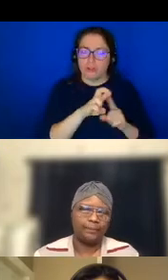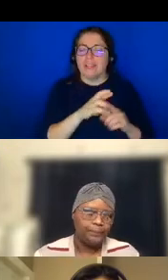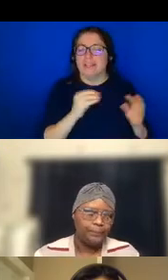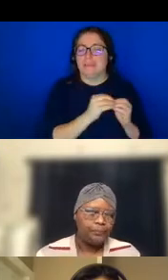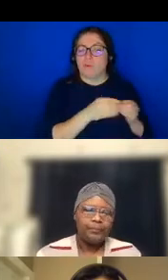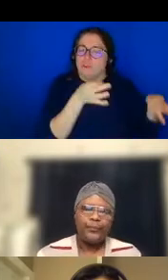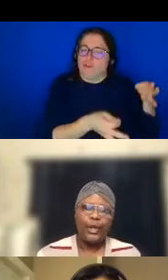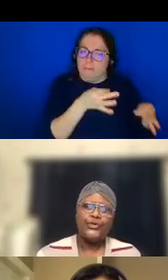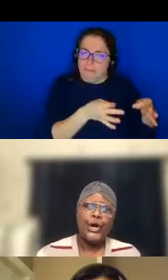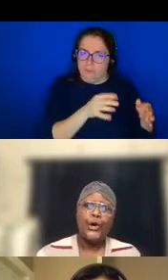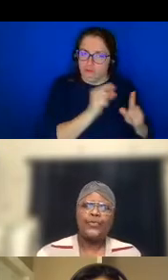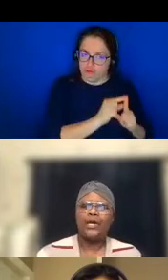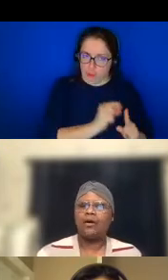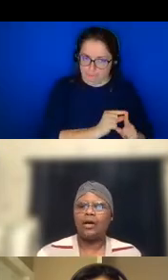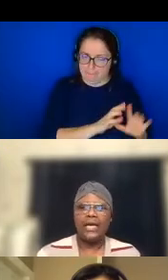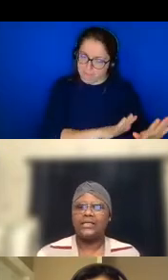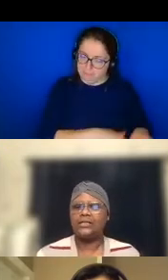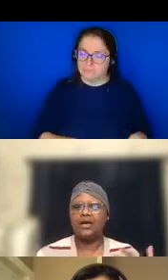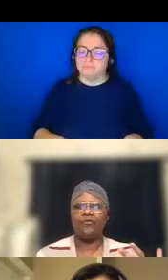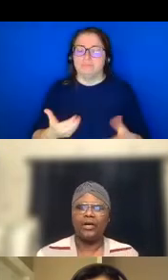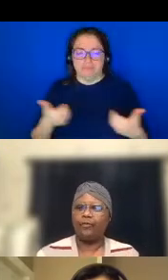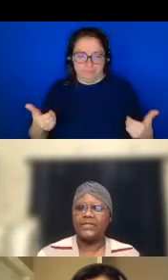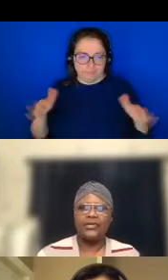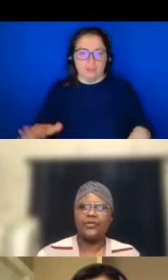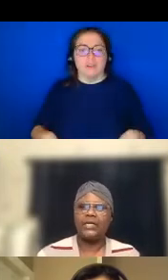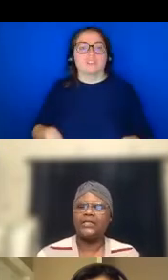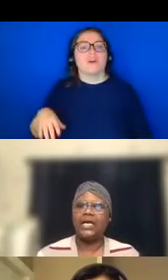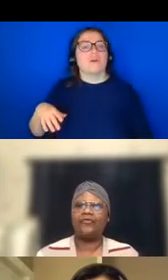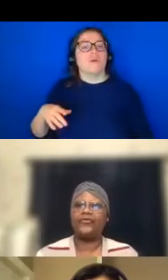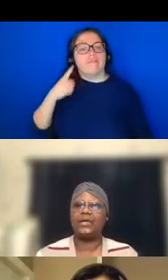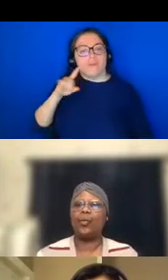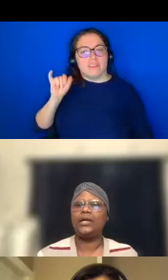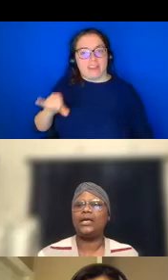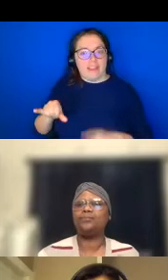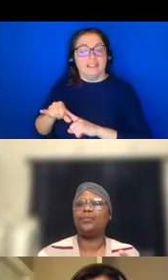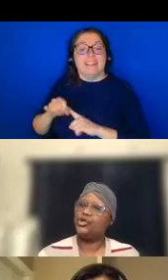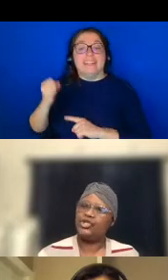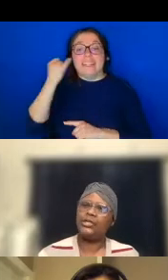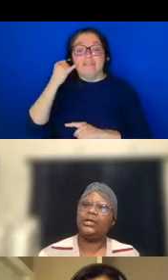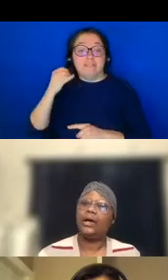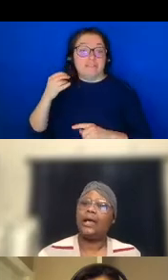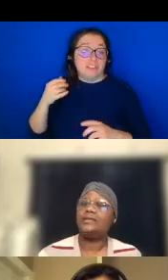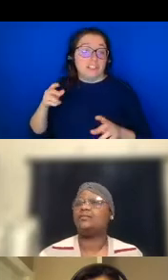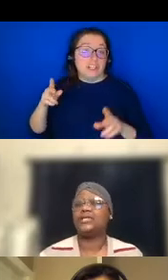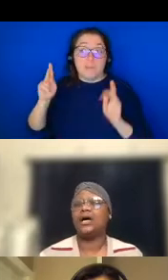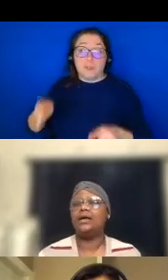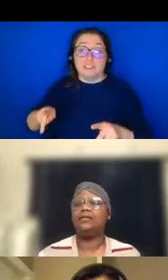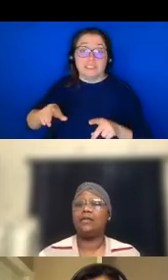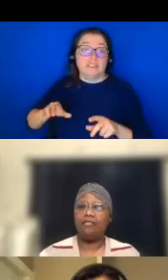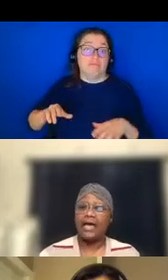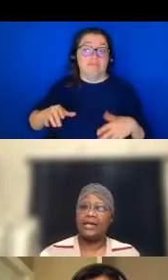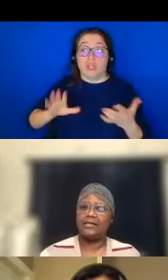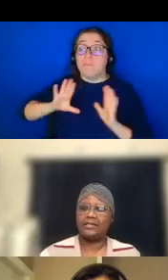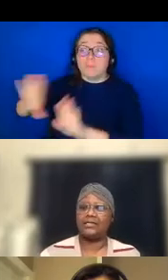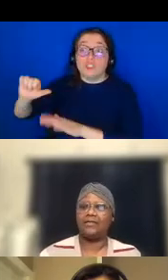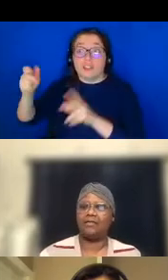prosecution. So there are cases of blunt force injuries. If someone is pushed and ends up dying, then